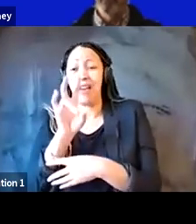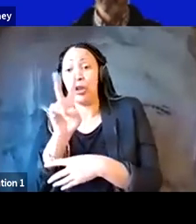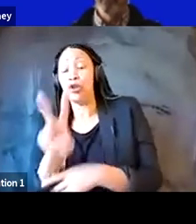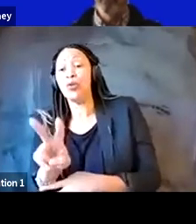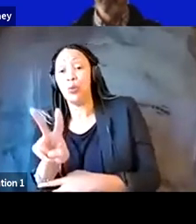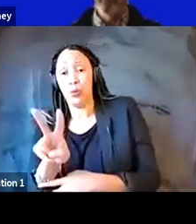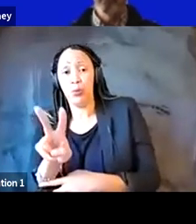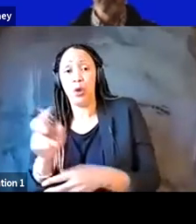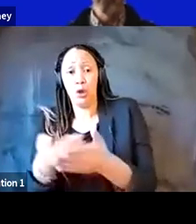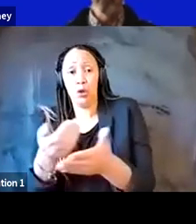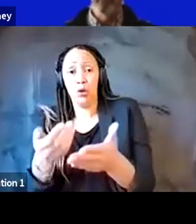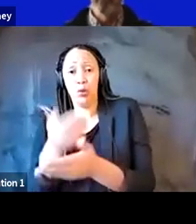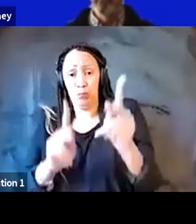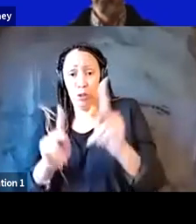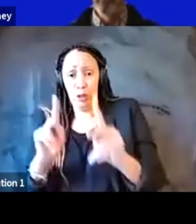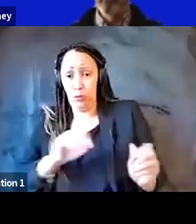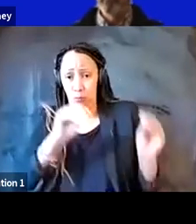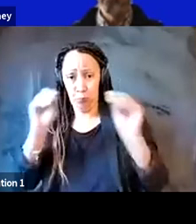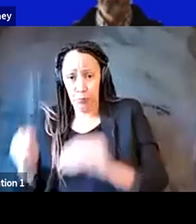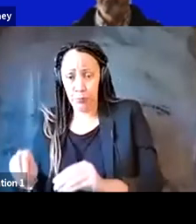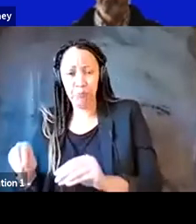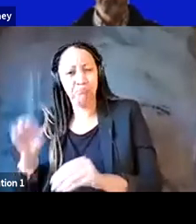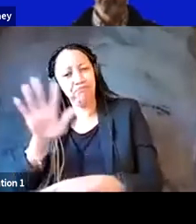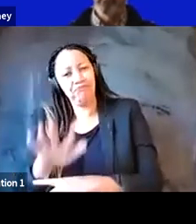872 new residents, which is about